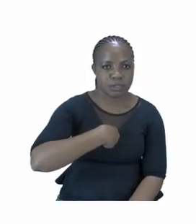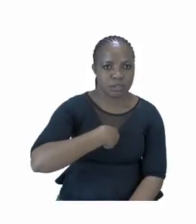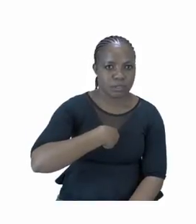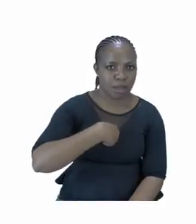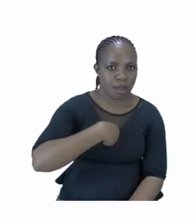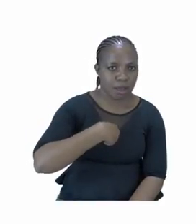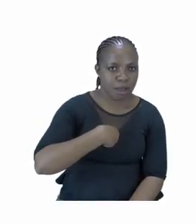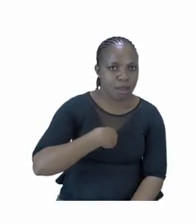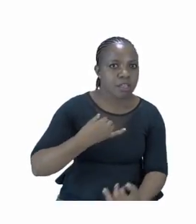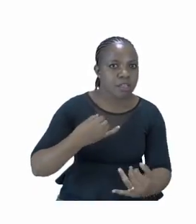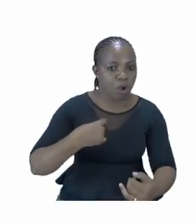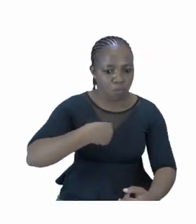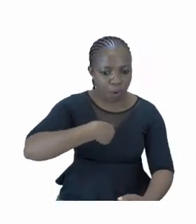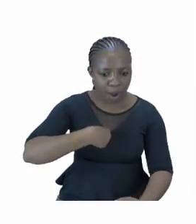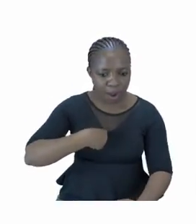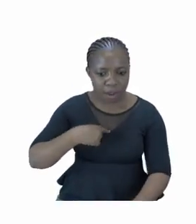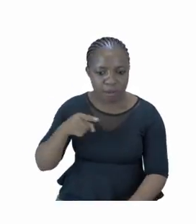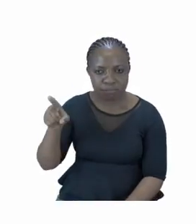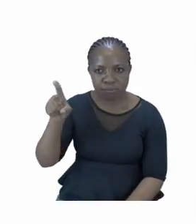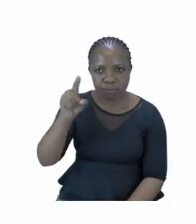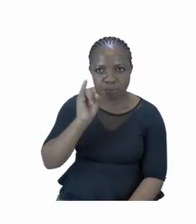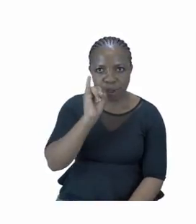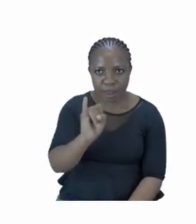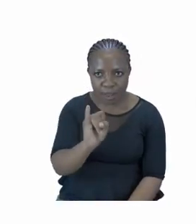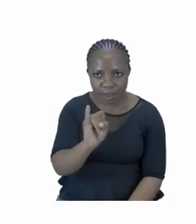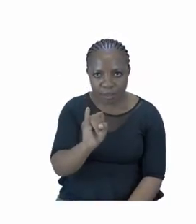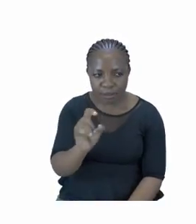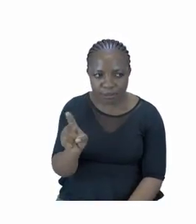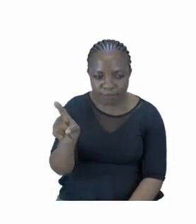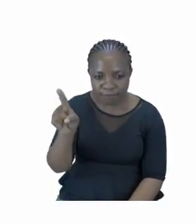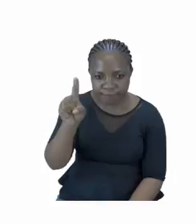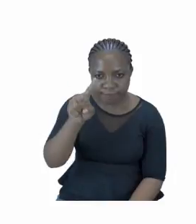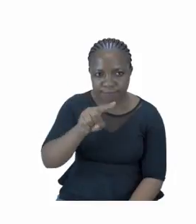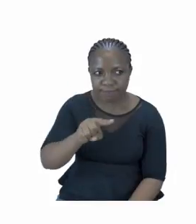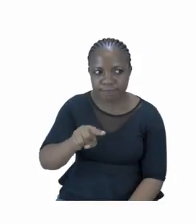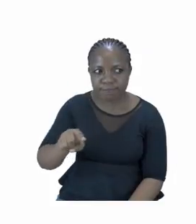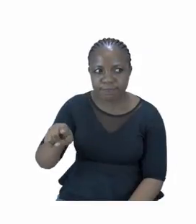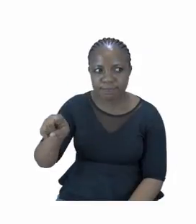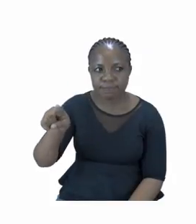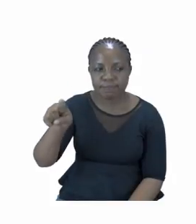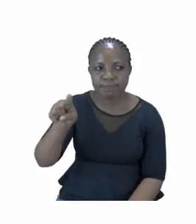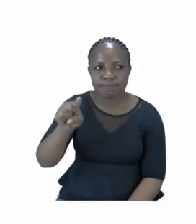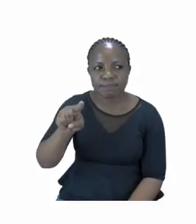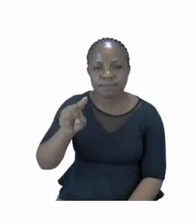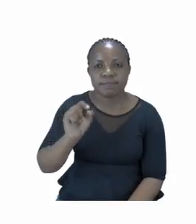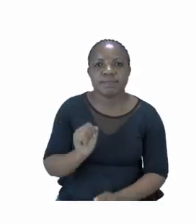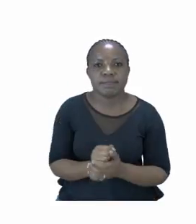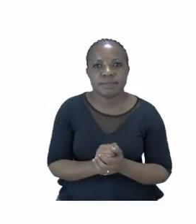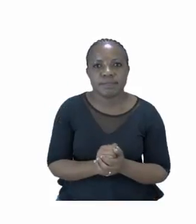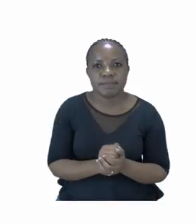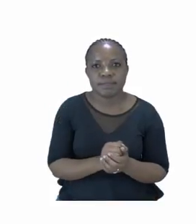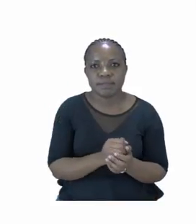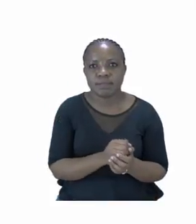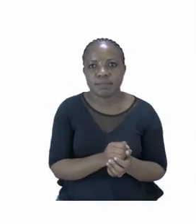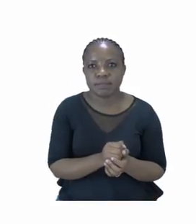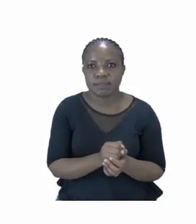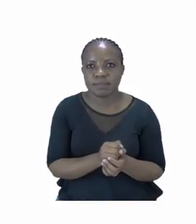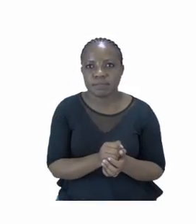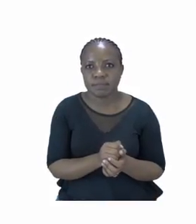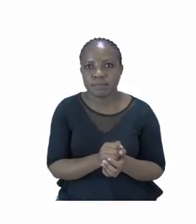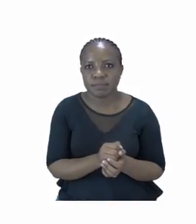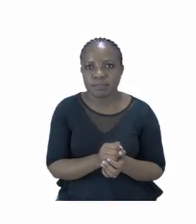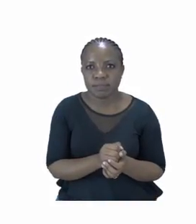correct one, which is I. The next one is